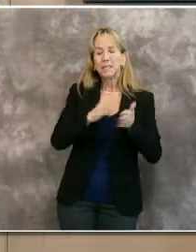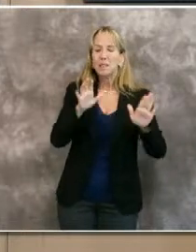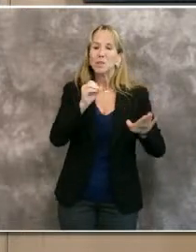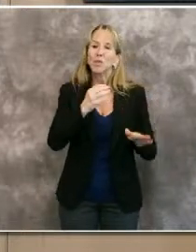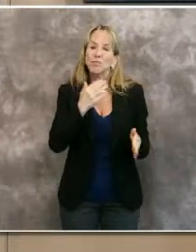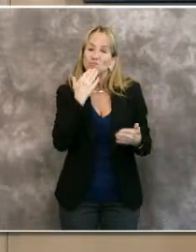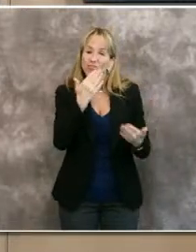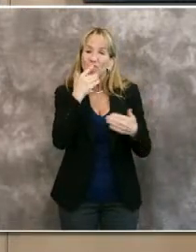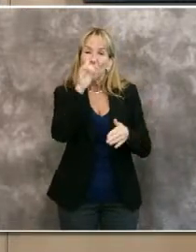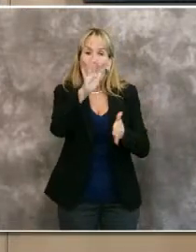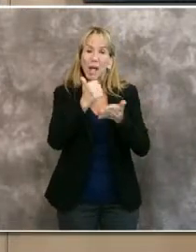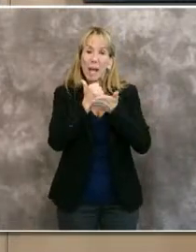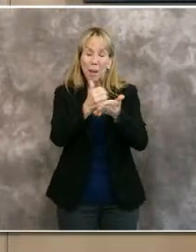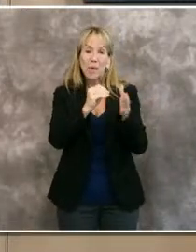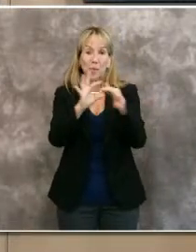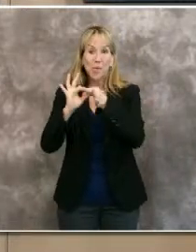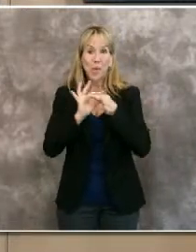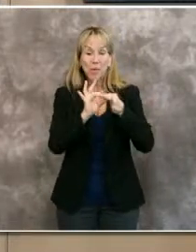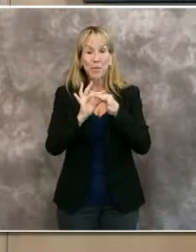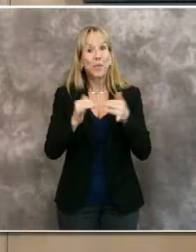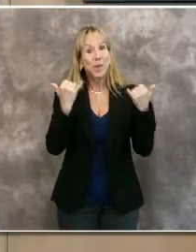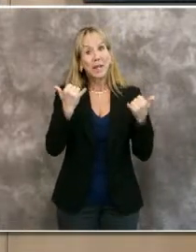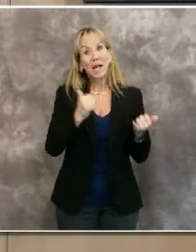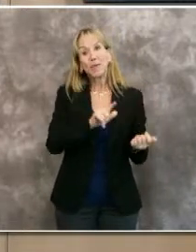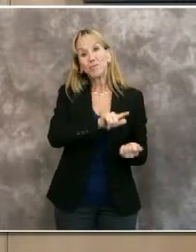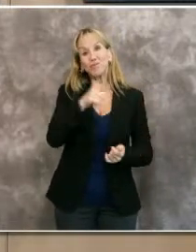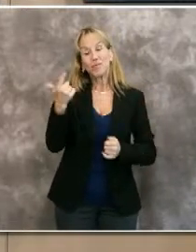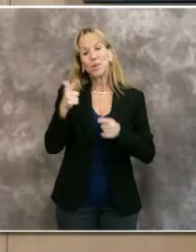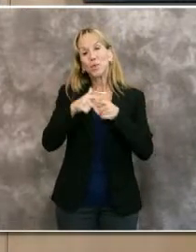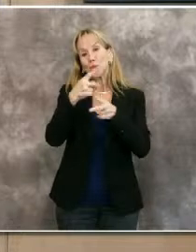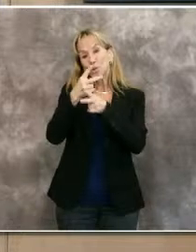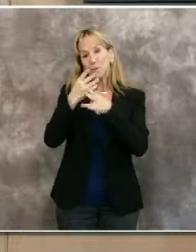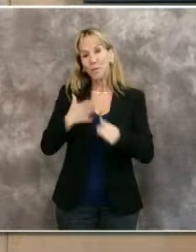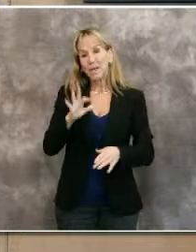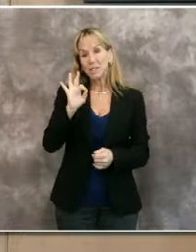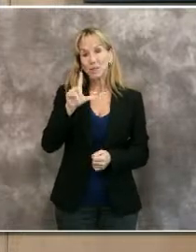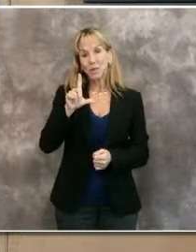and cooperation. With that, we'll go to Supervisor Fletcher.